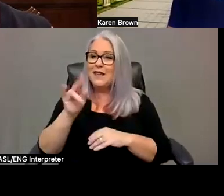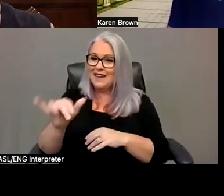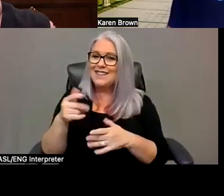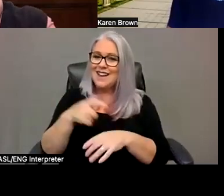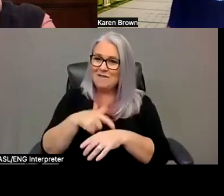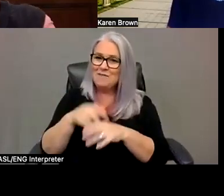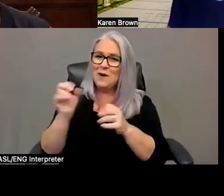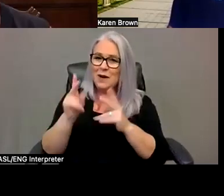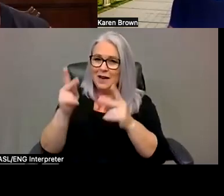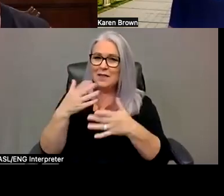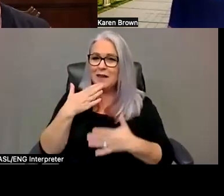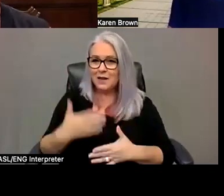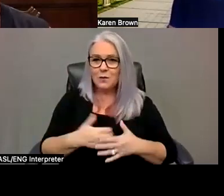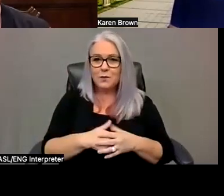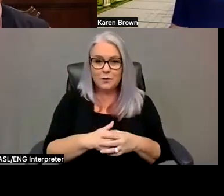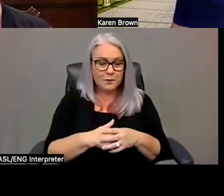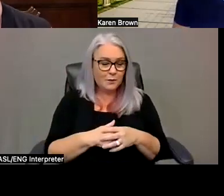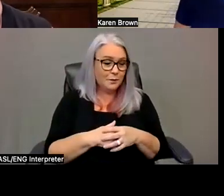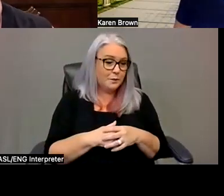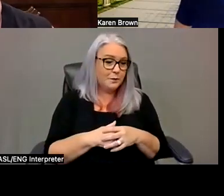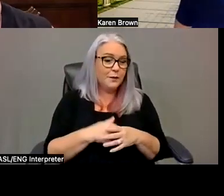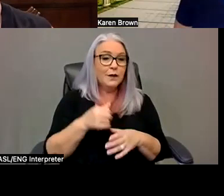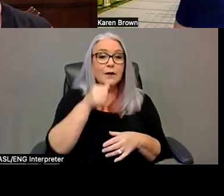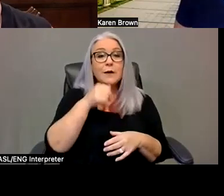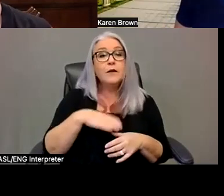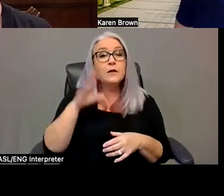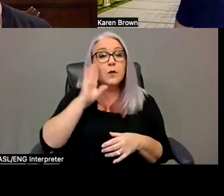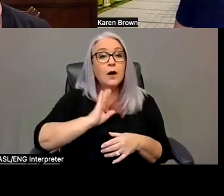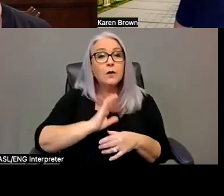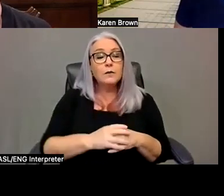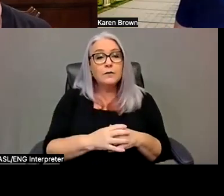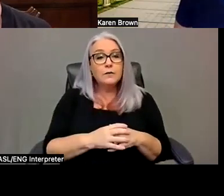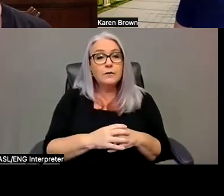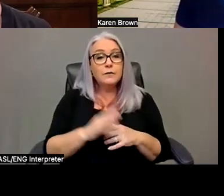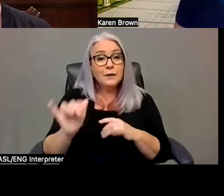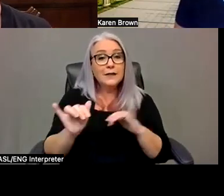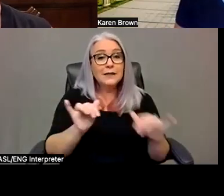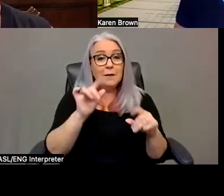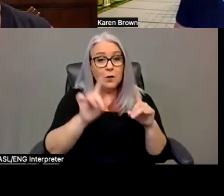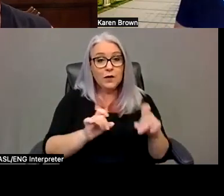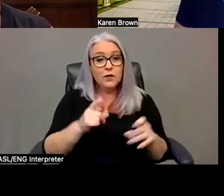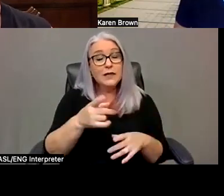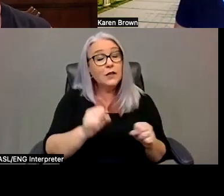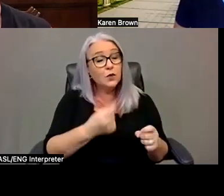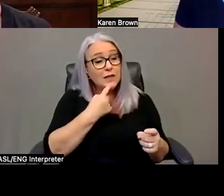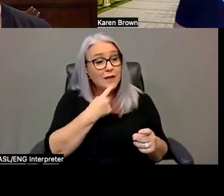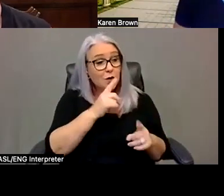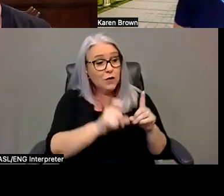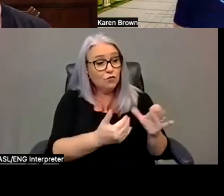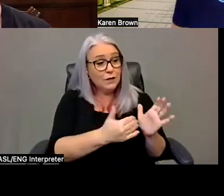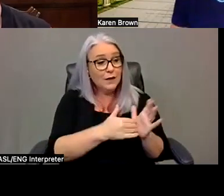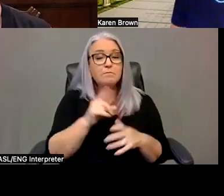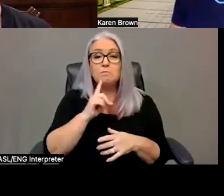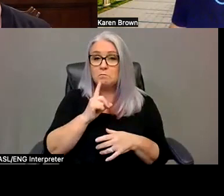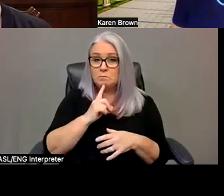go finish your sentence. Ms. Brown, same question. Do you need me to read it? Yes, please do. What are